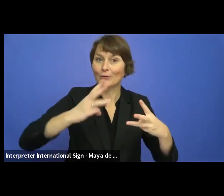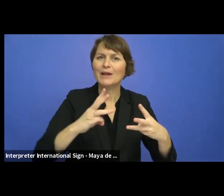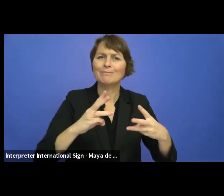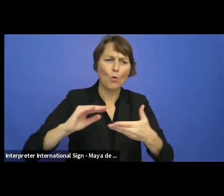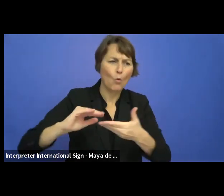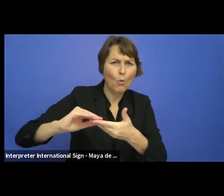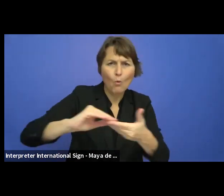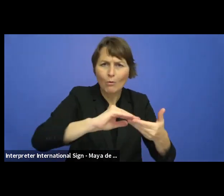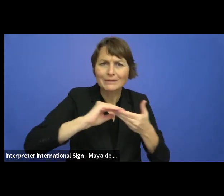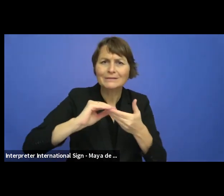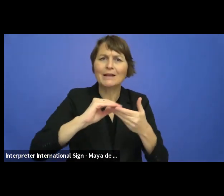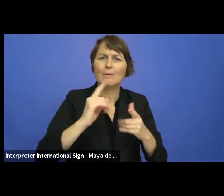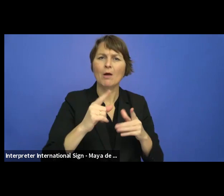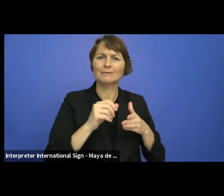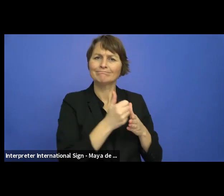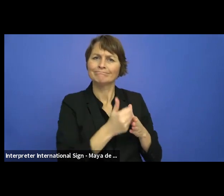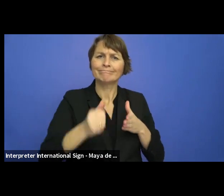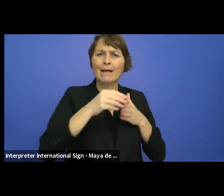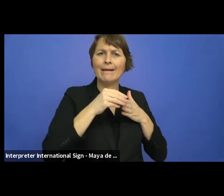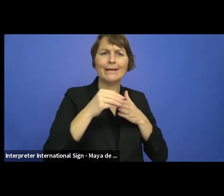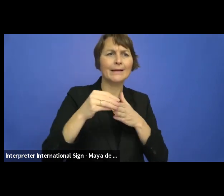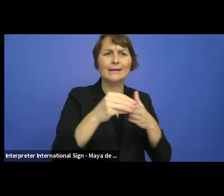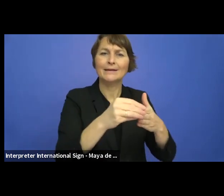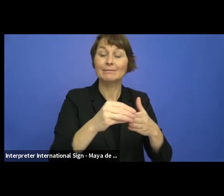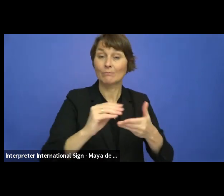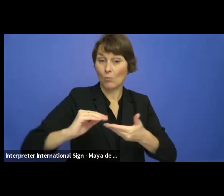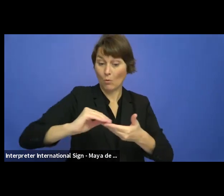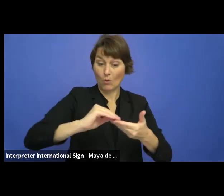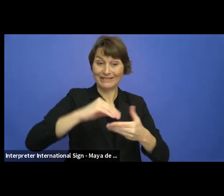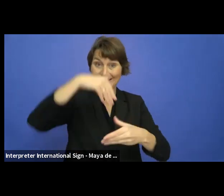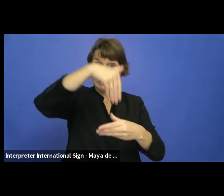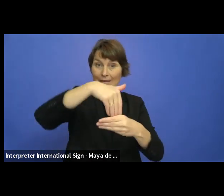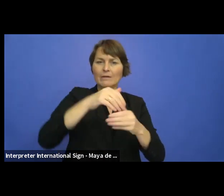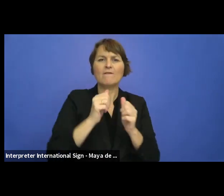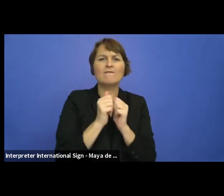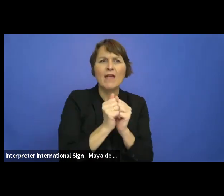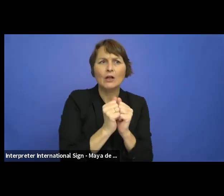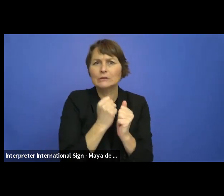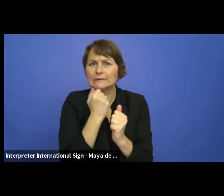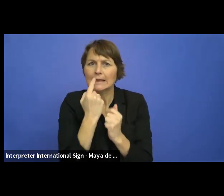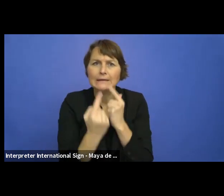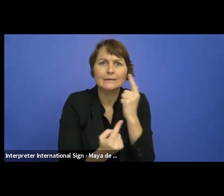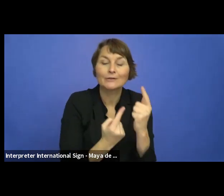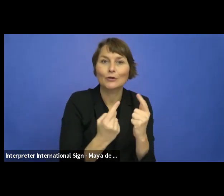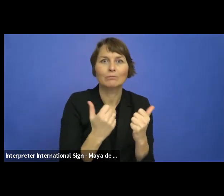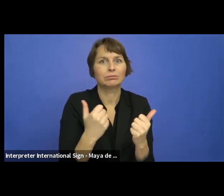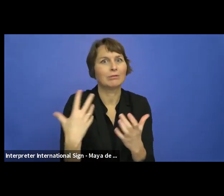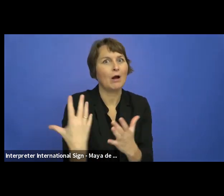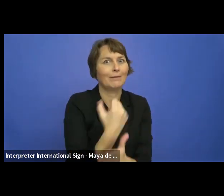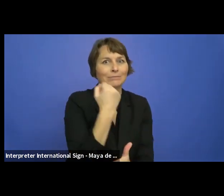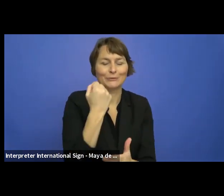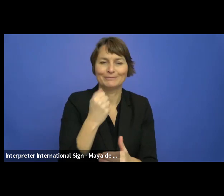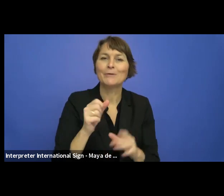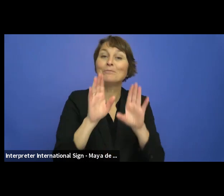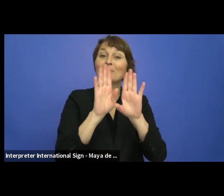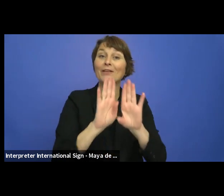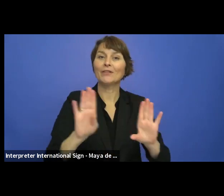organizational leadership. Our organizations embody our values. There's such a huge opportunity for theatre to